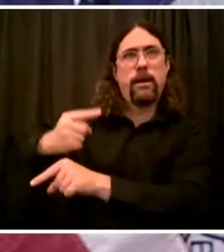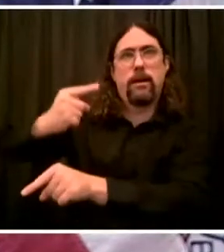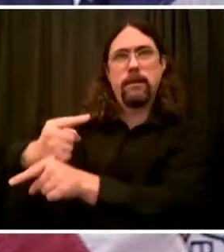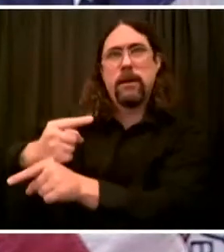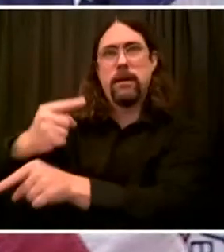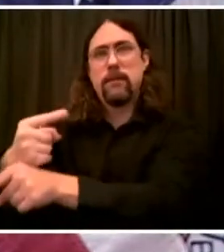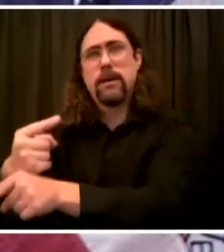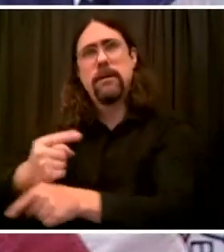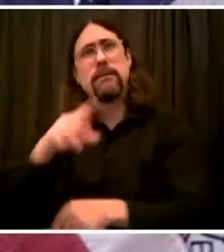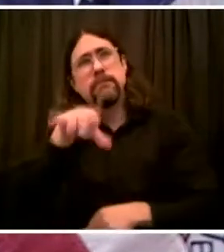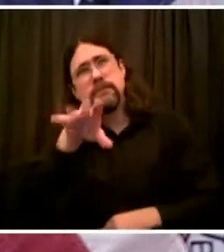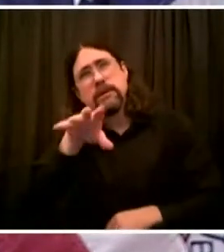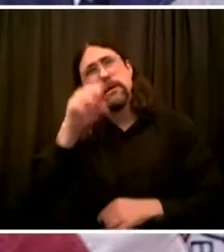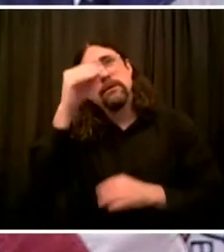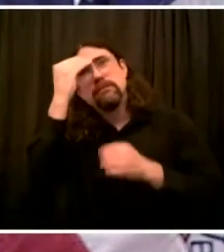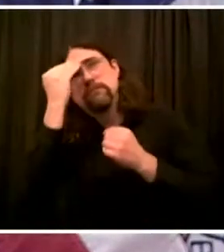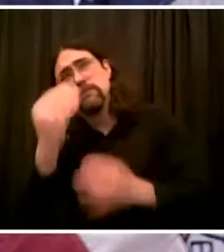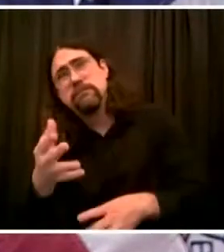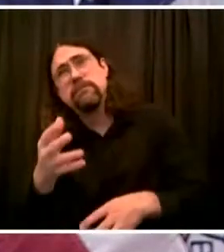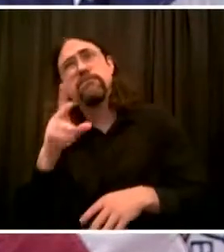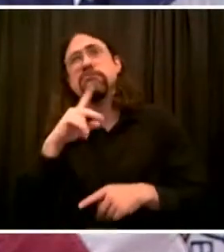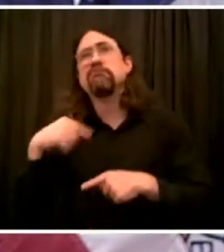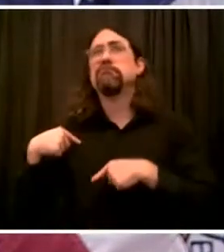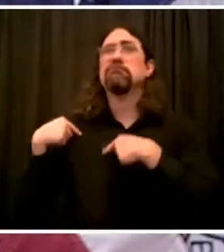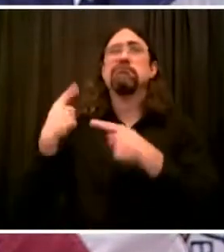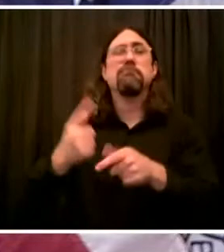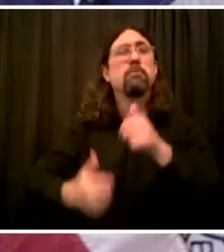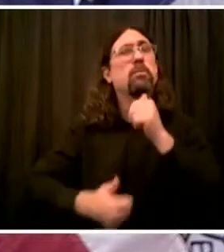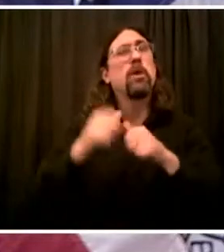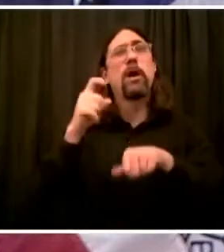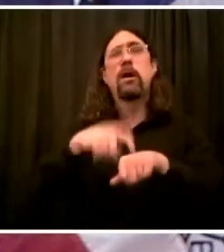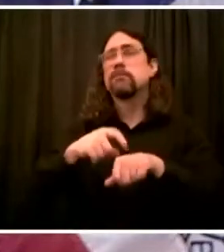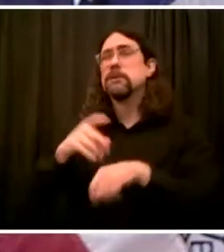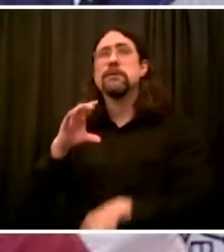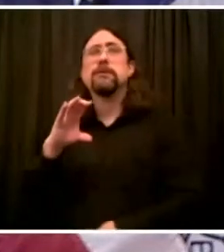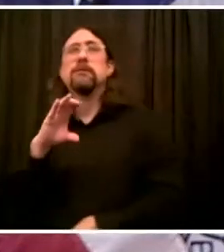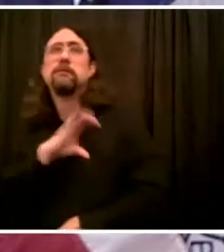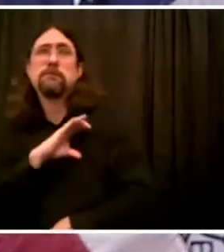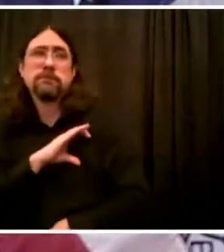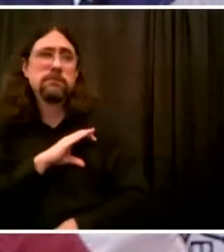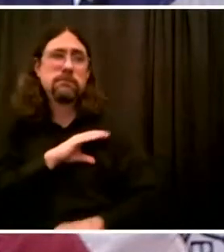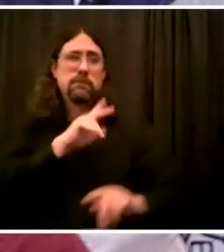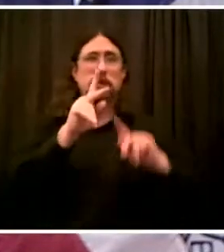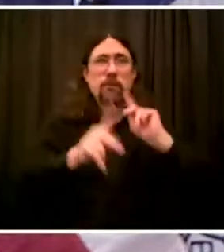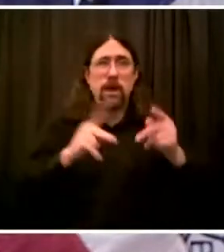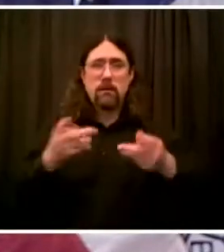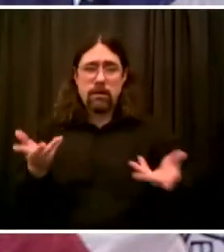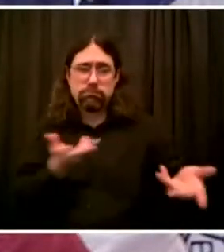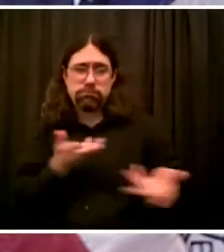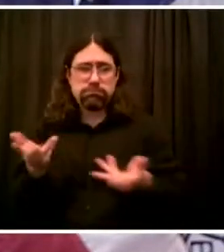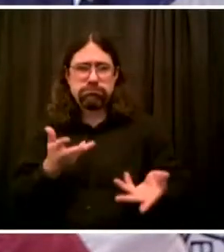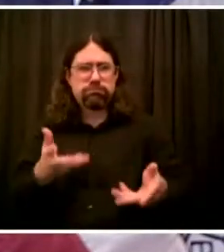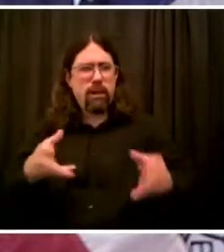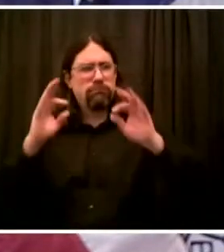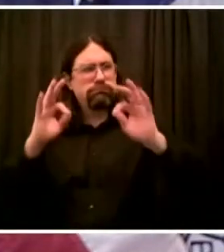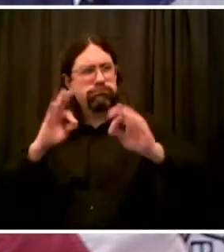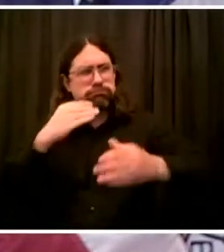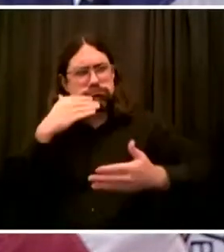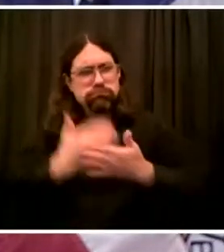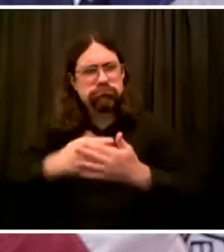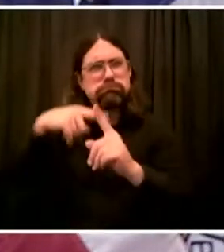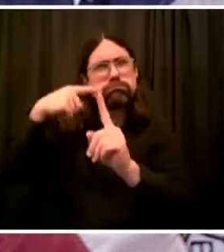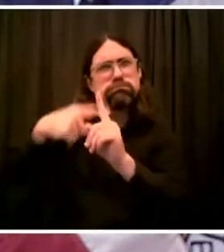There's more and more mutual respect, more and more communication. But the coronavirus has thrown us a curveball and created situations that no one's trained for and that are